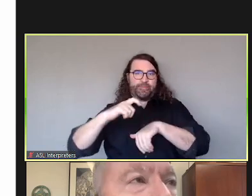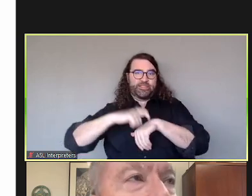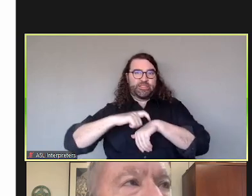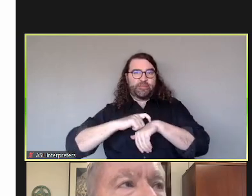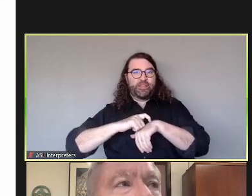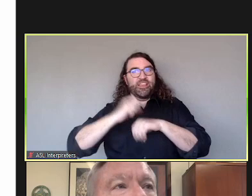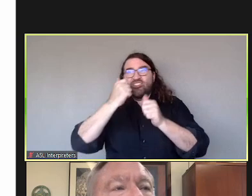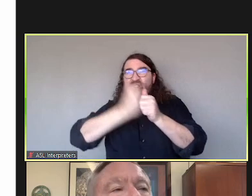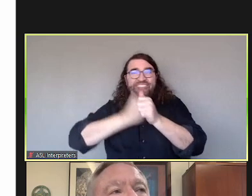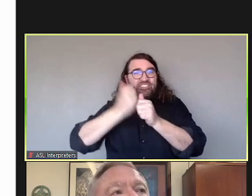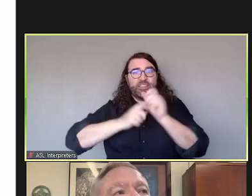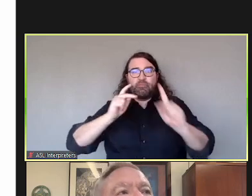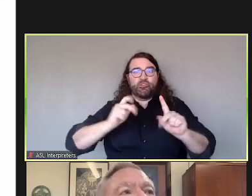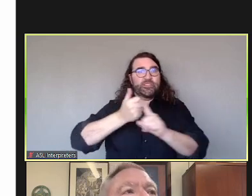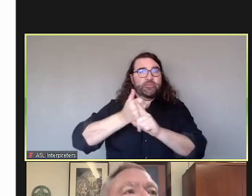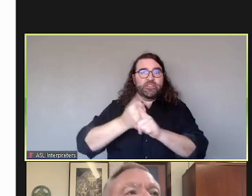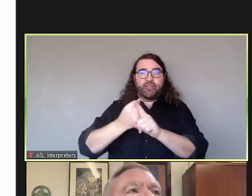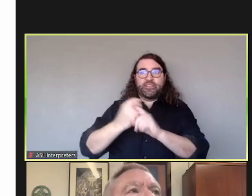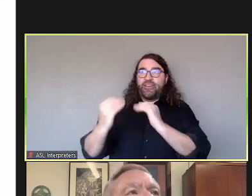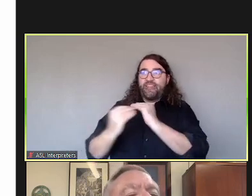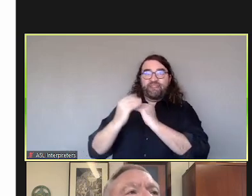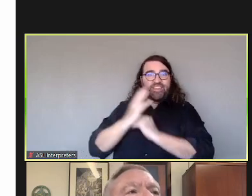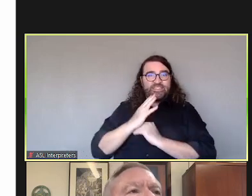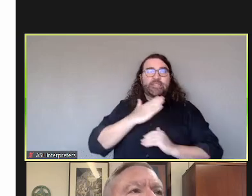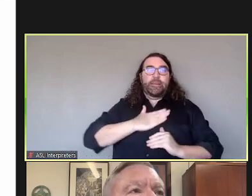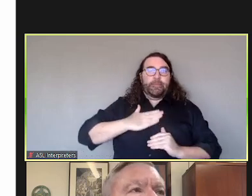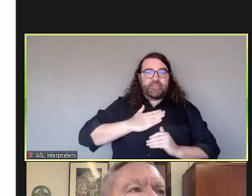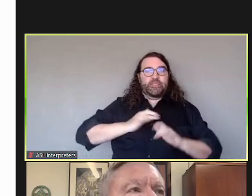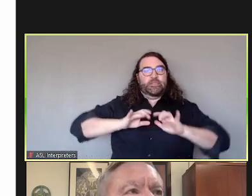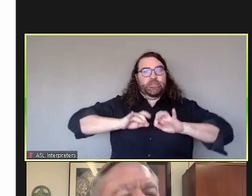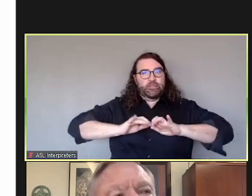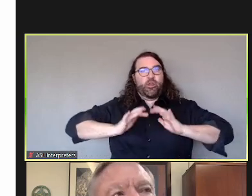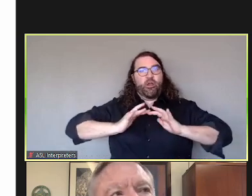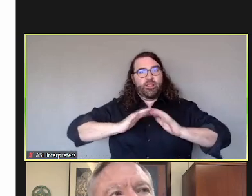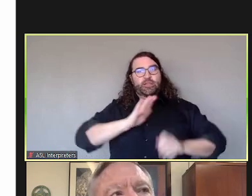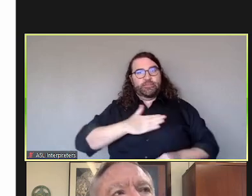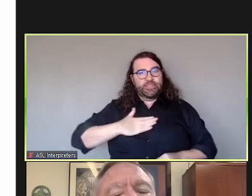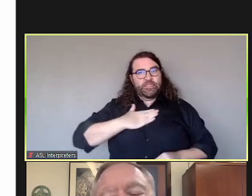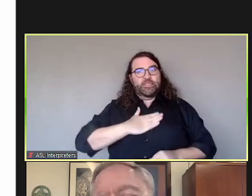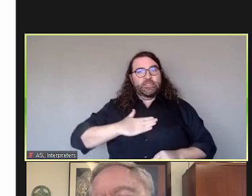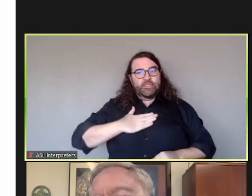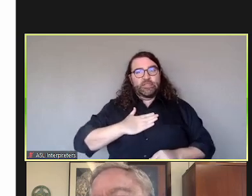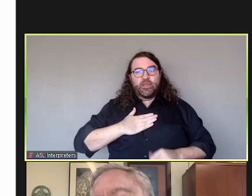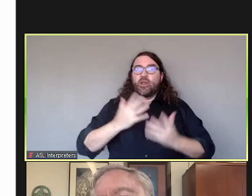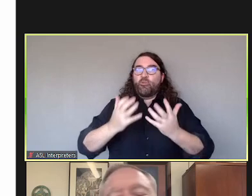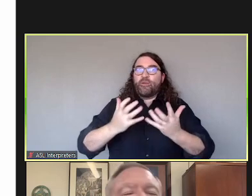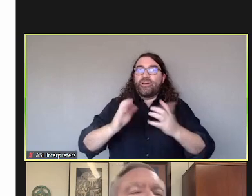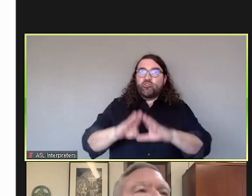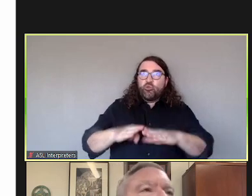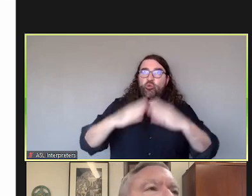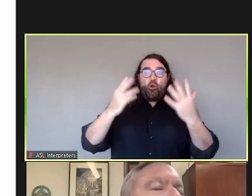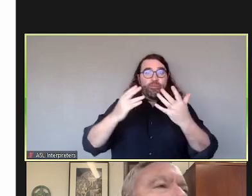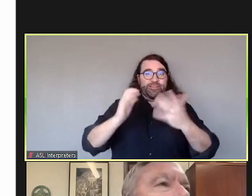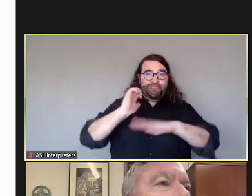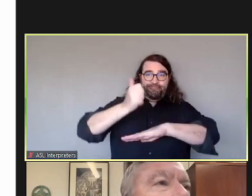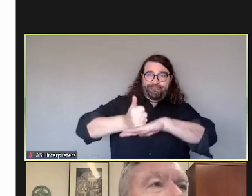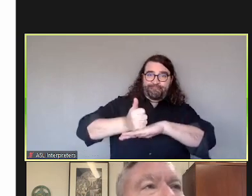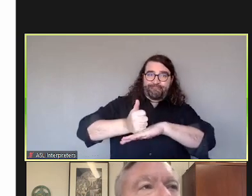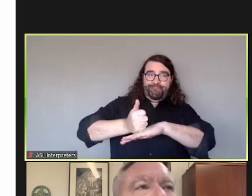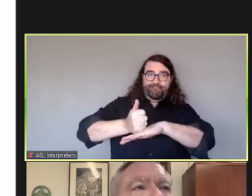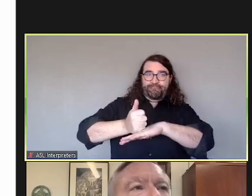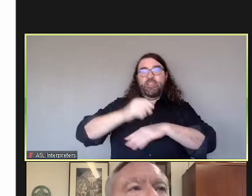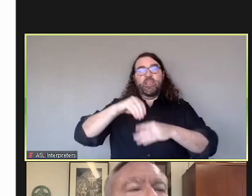single person who might be eligible to go. We're also working to open a site in Mora, but we're working